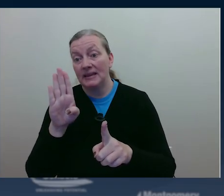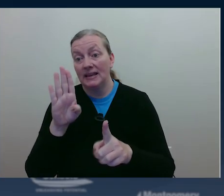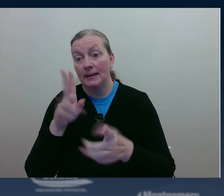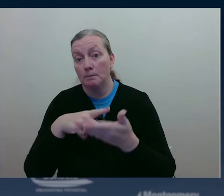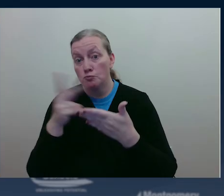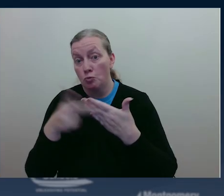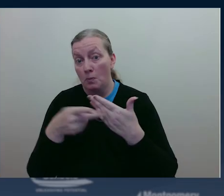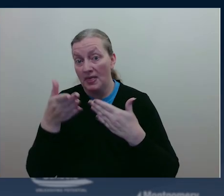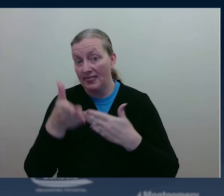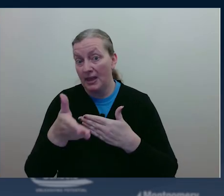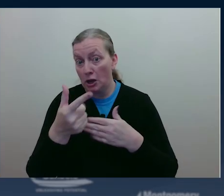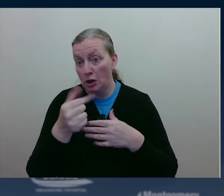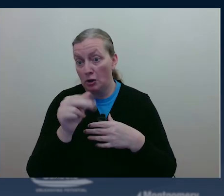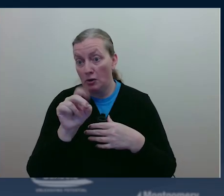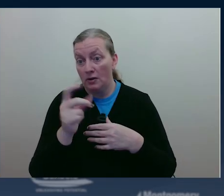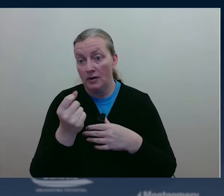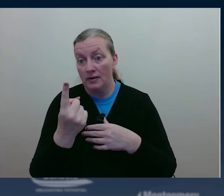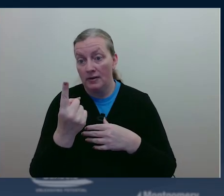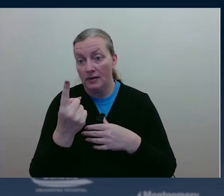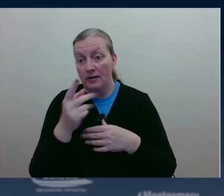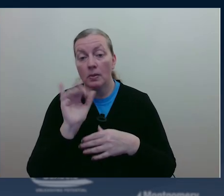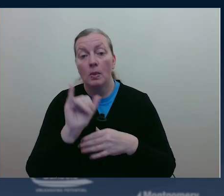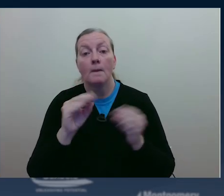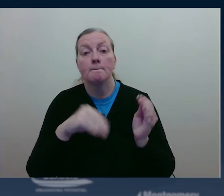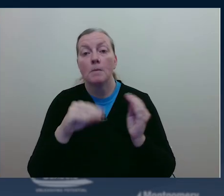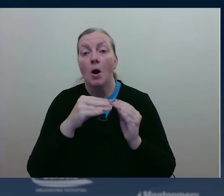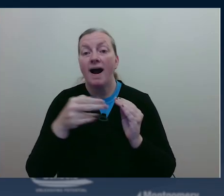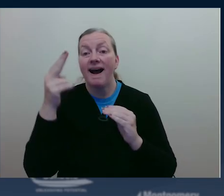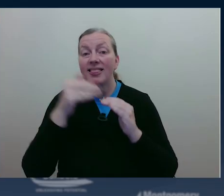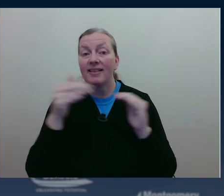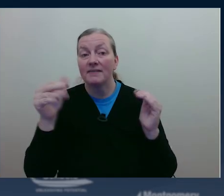science courses will be IB courses.